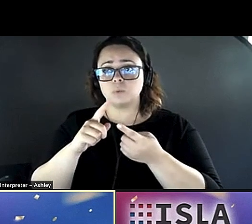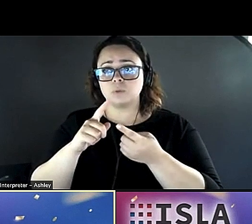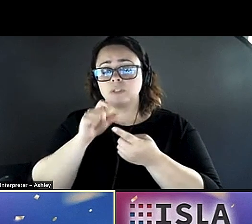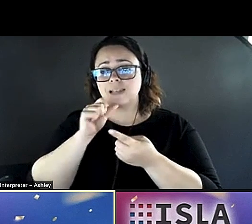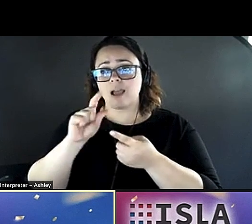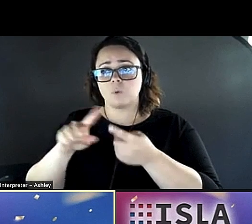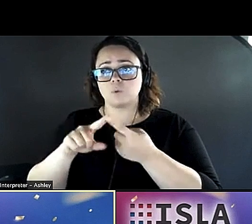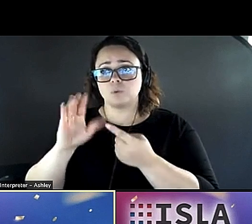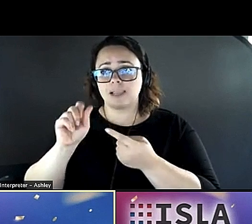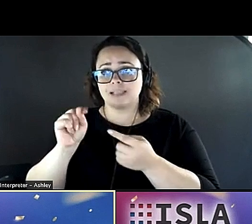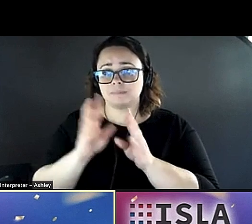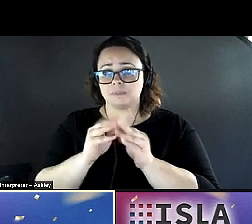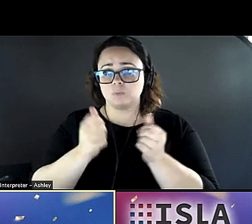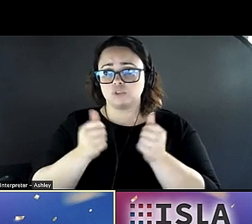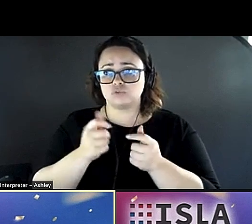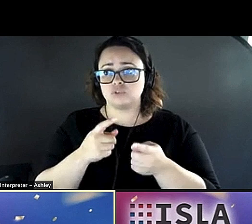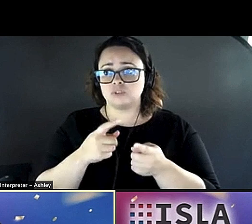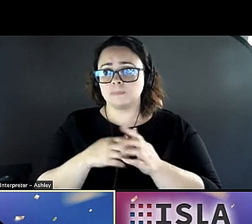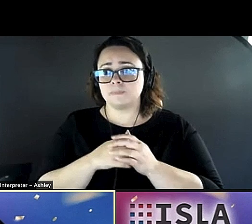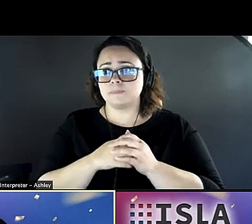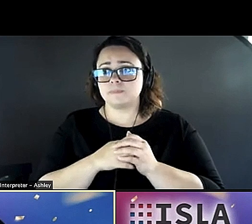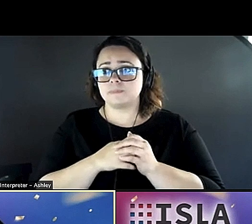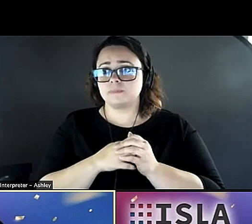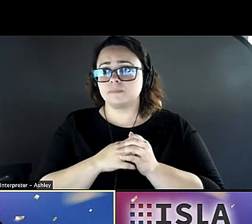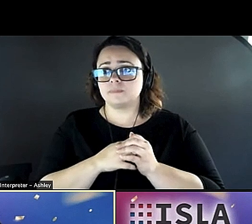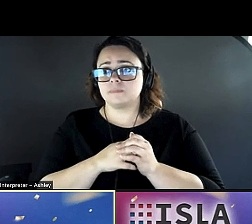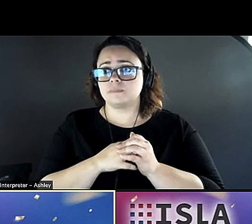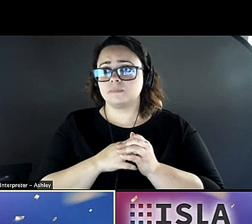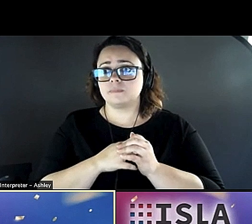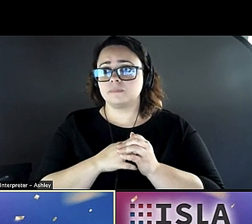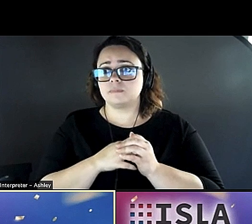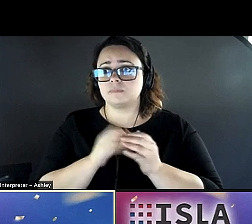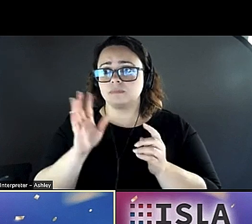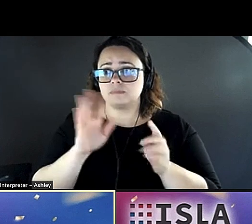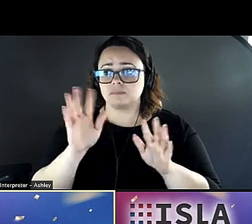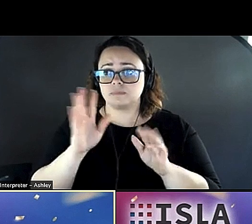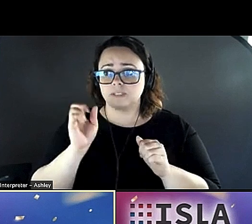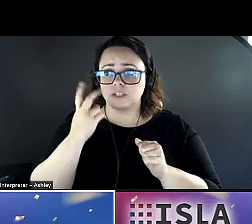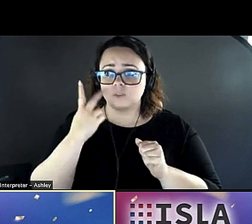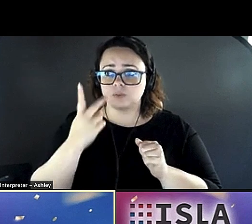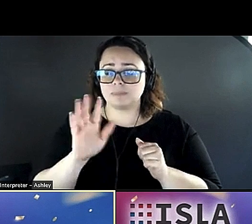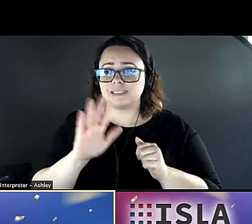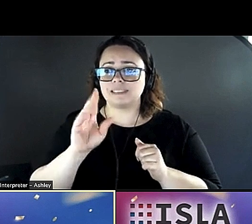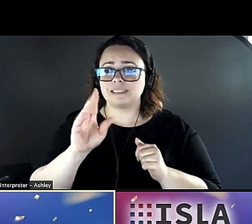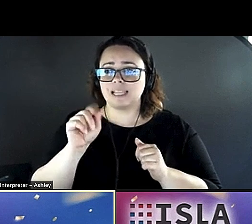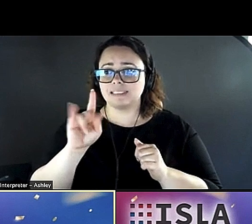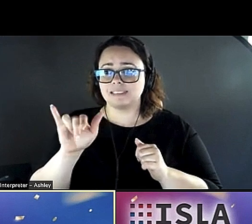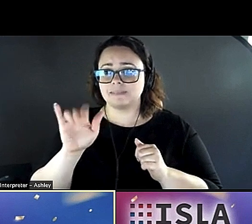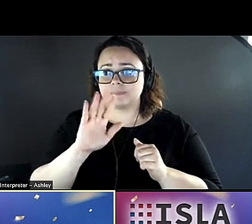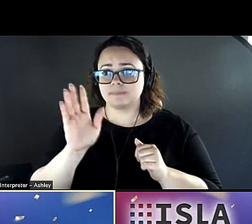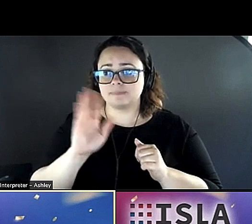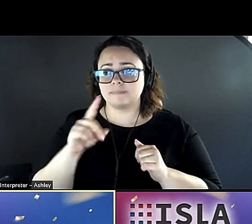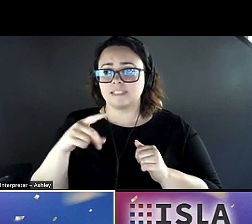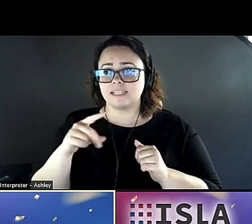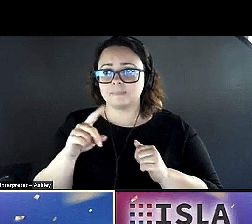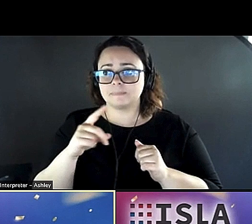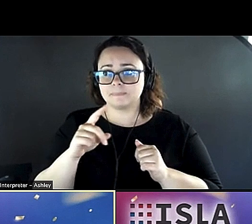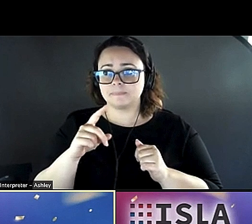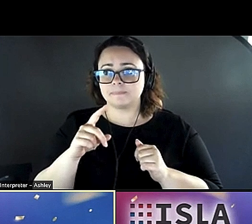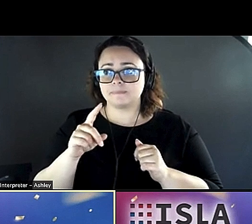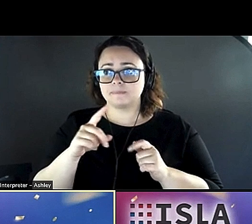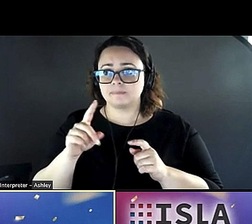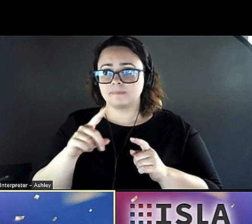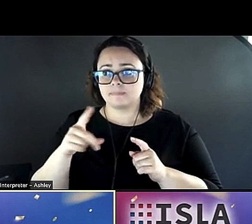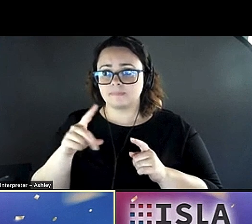One of our courses was this week on and during our course was on prioritization. This is one of the focuses that I plan